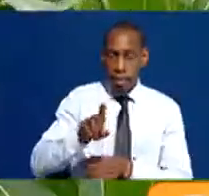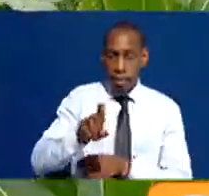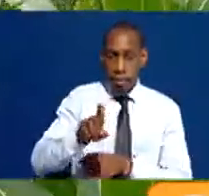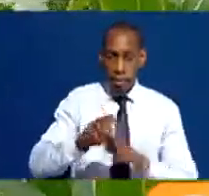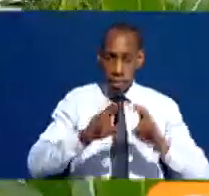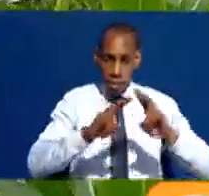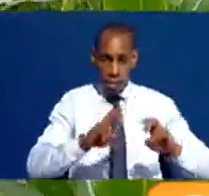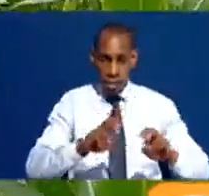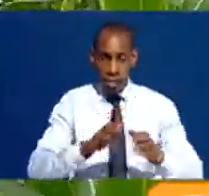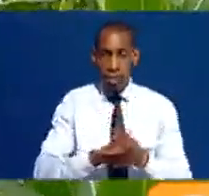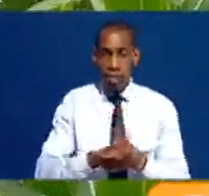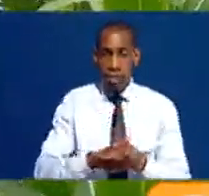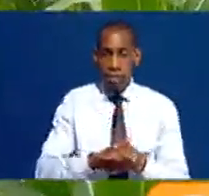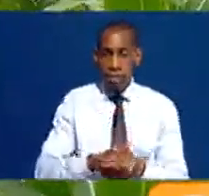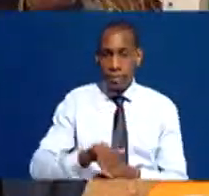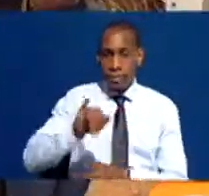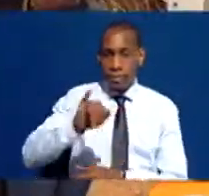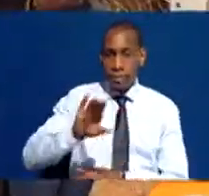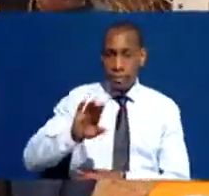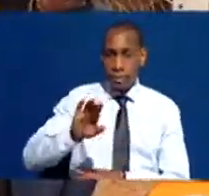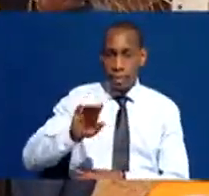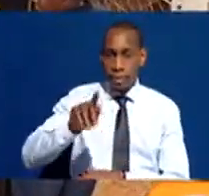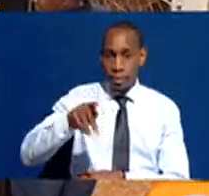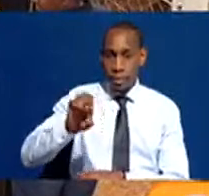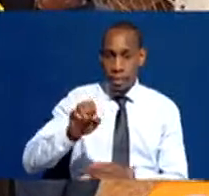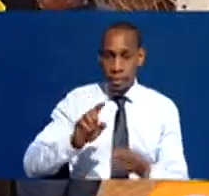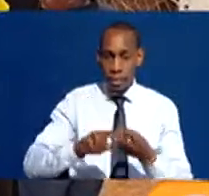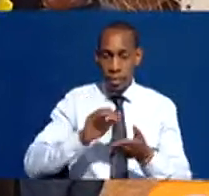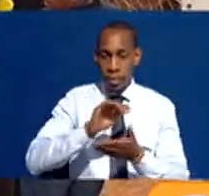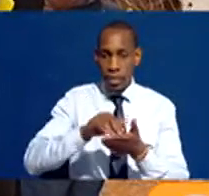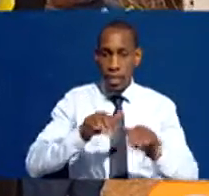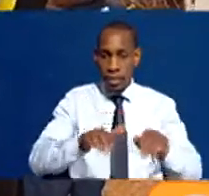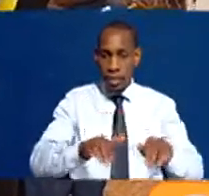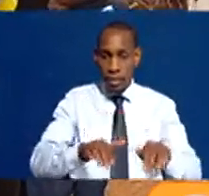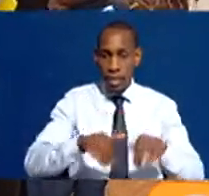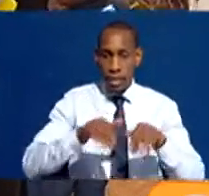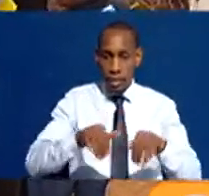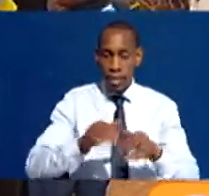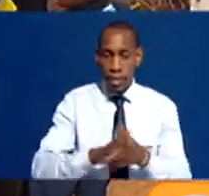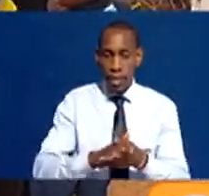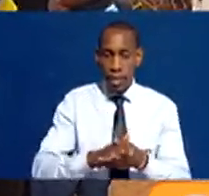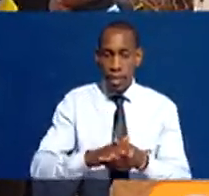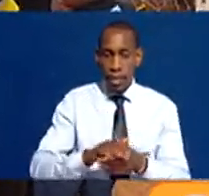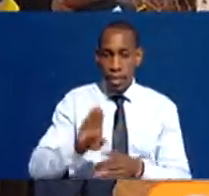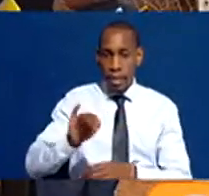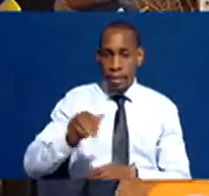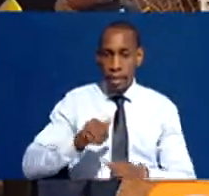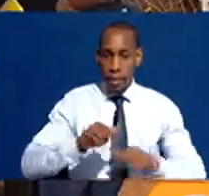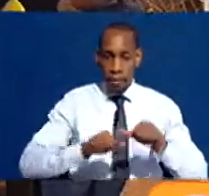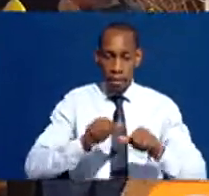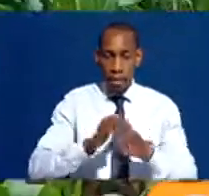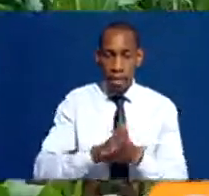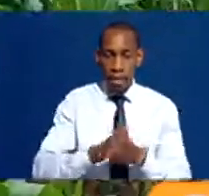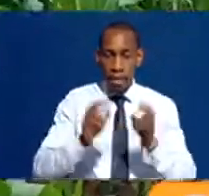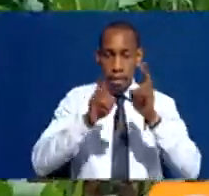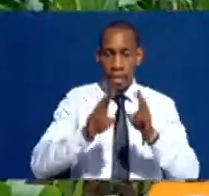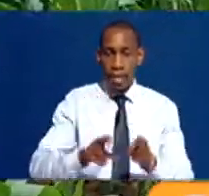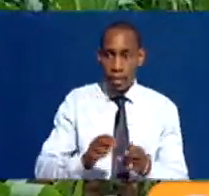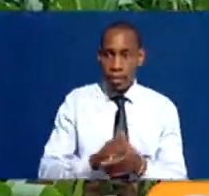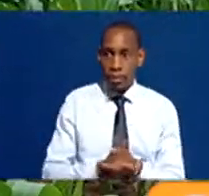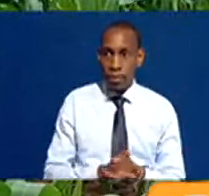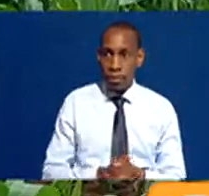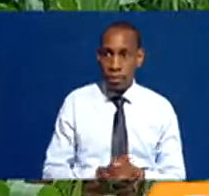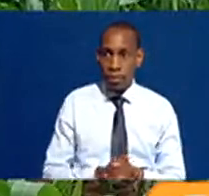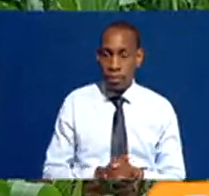Physiology and Ecology, ISIPE, and Center for Agriculture and Bioscience International, CABI. Kenya